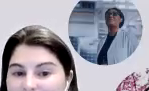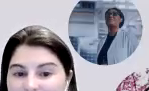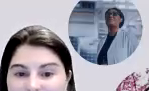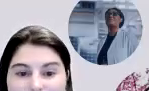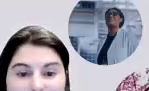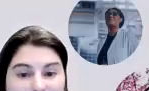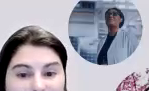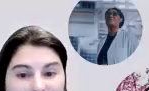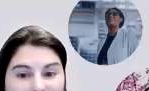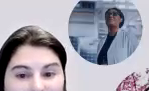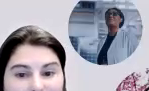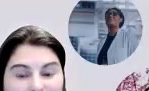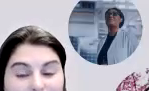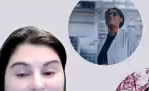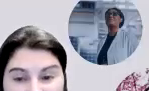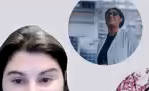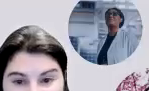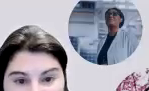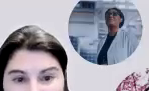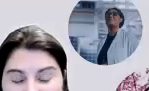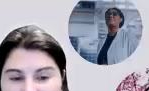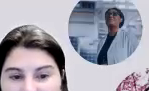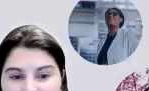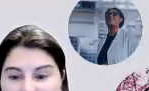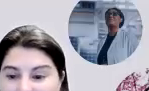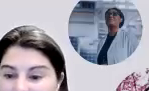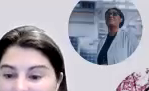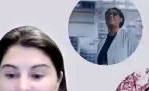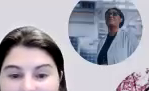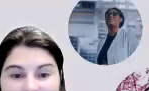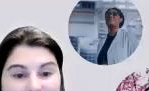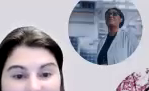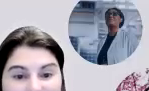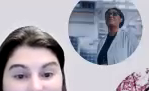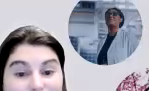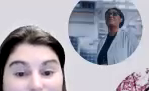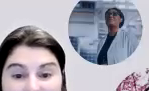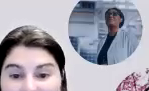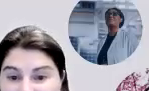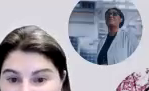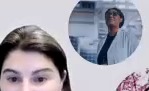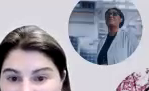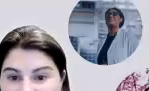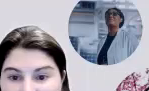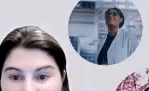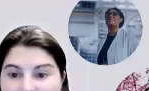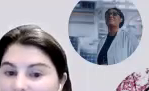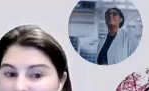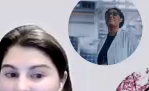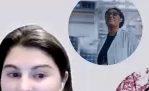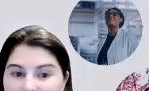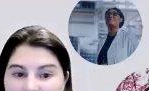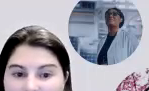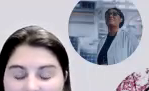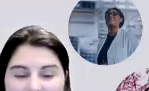To help us get to know one another and learn what your interests are on this topic, please continue to introduce yourself in the chat and write